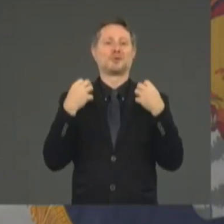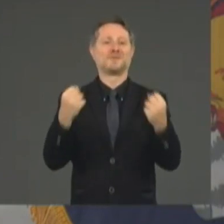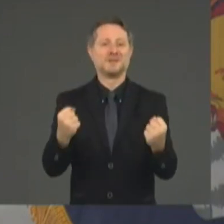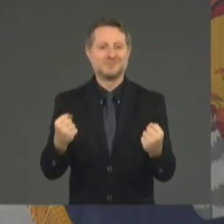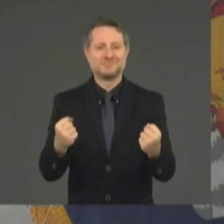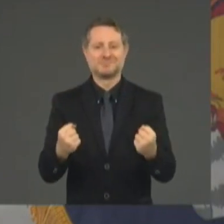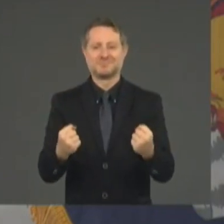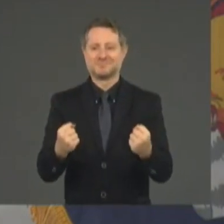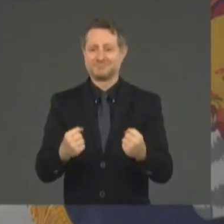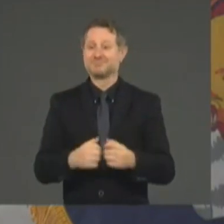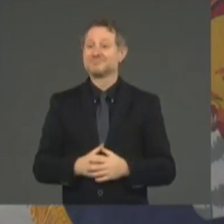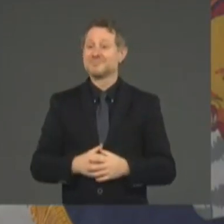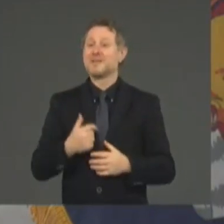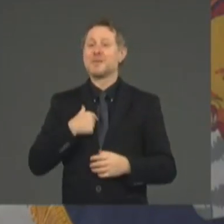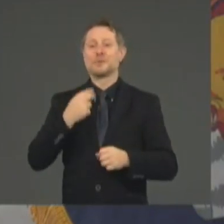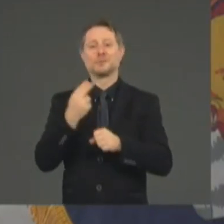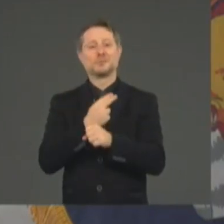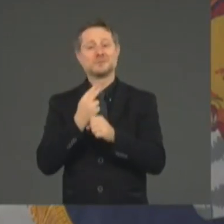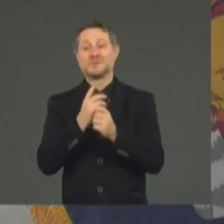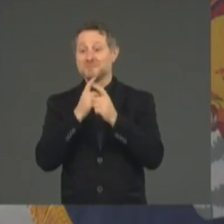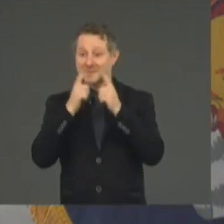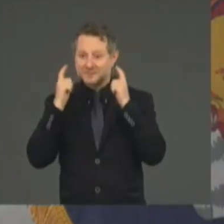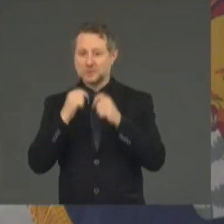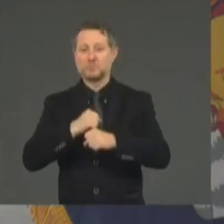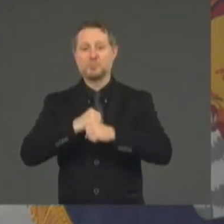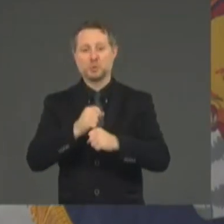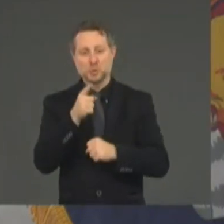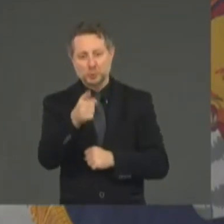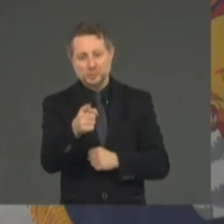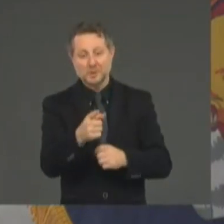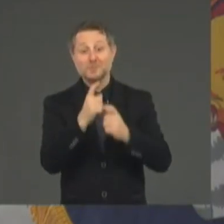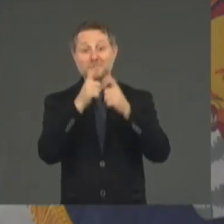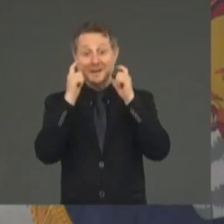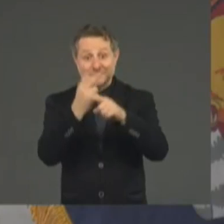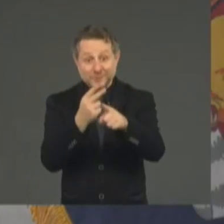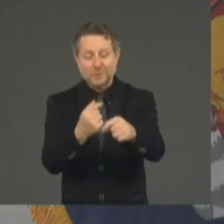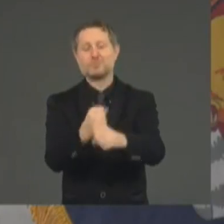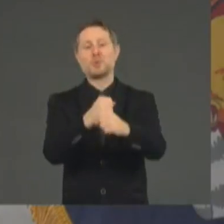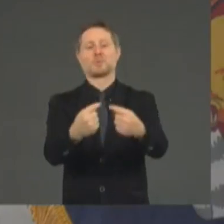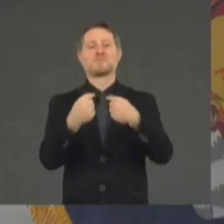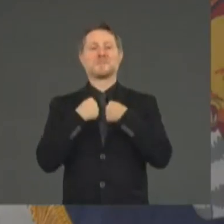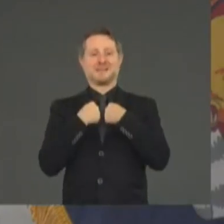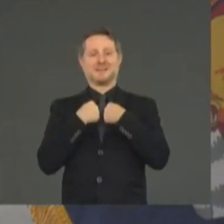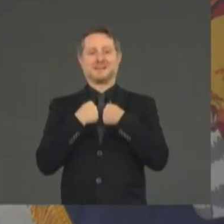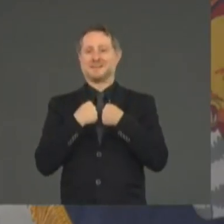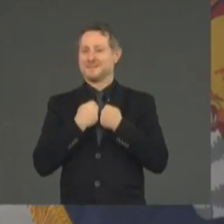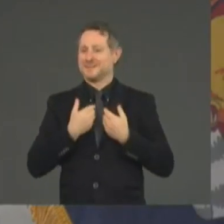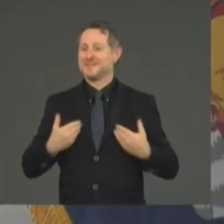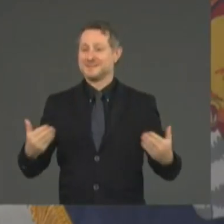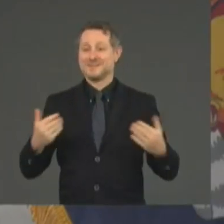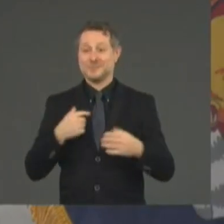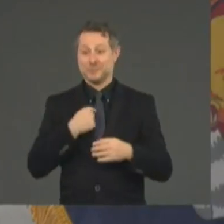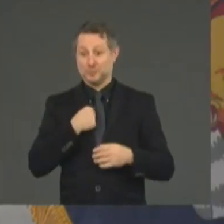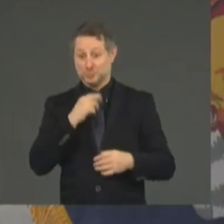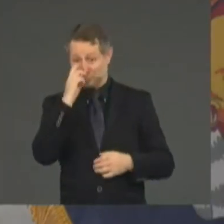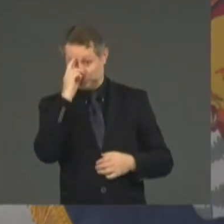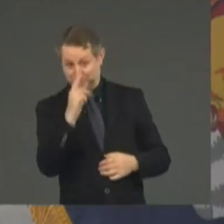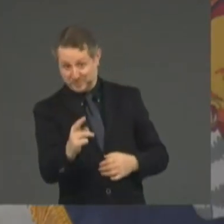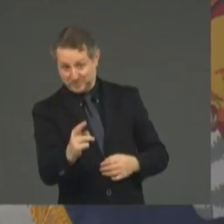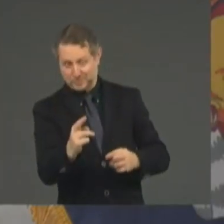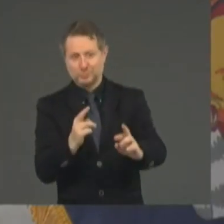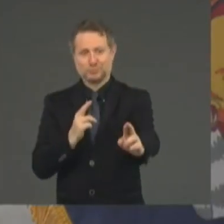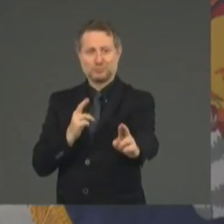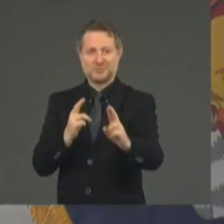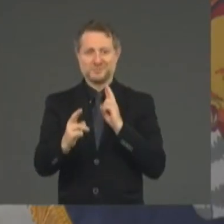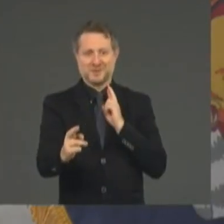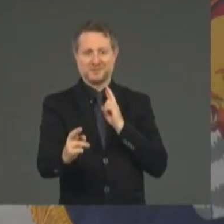I wear a mask to protect you. You wear a mask to protect me. It's my respect for you. It's your respect for